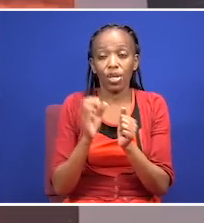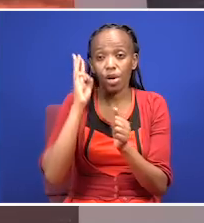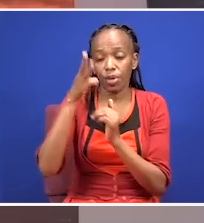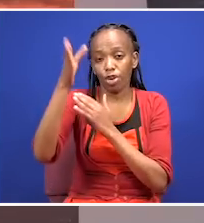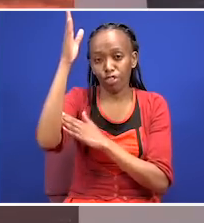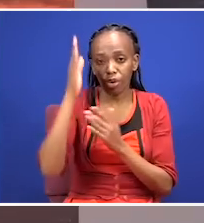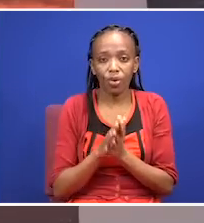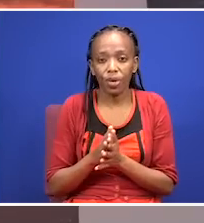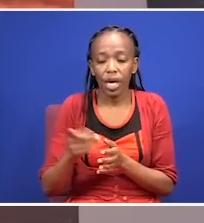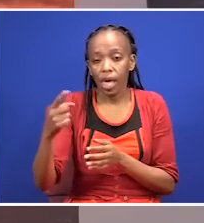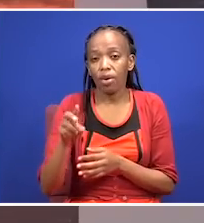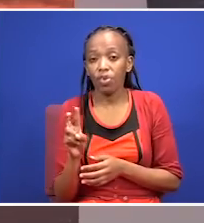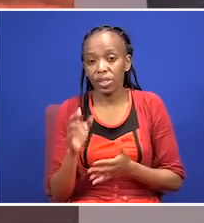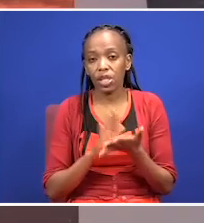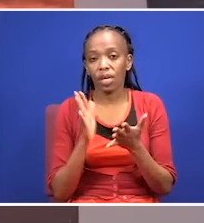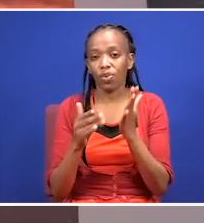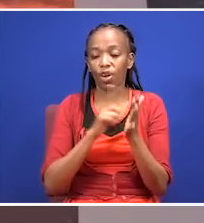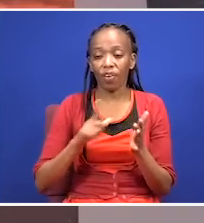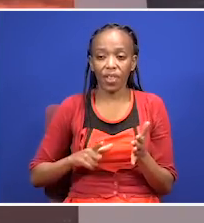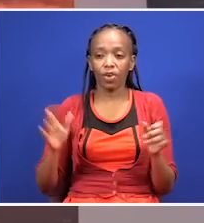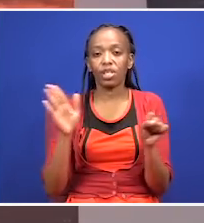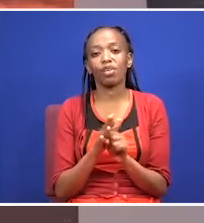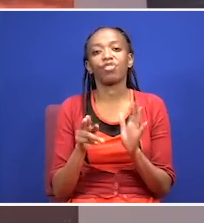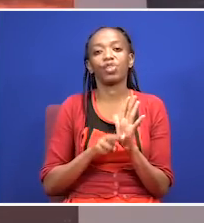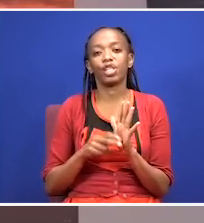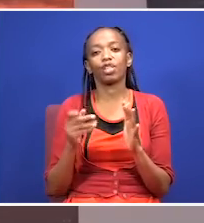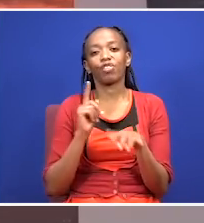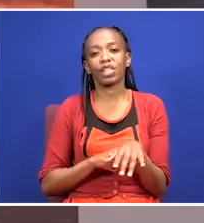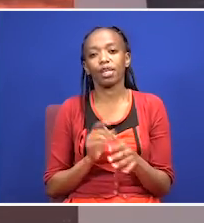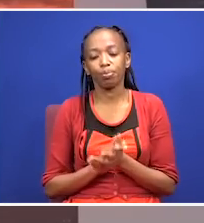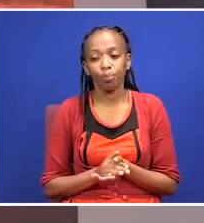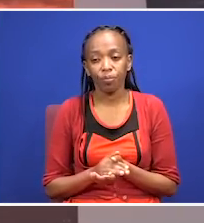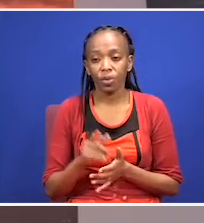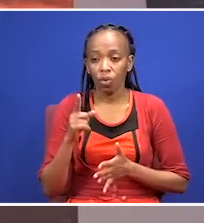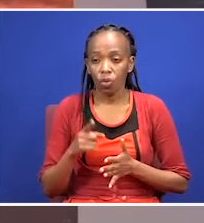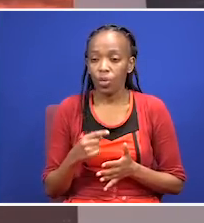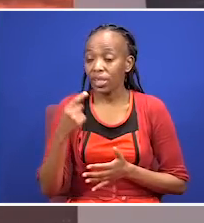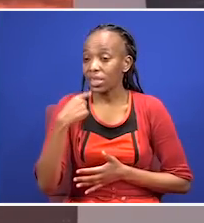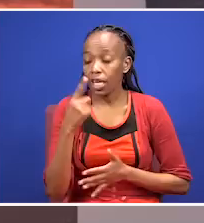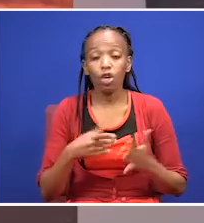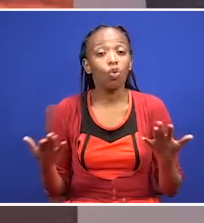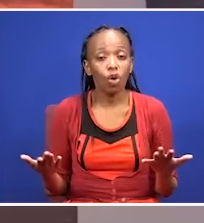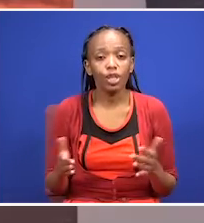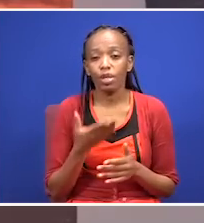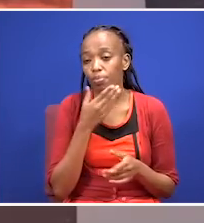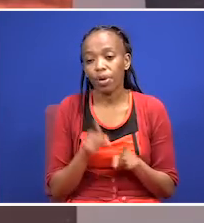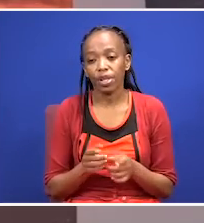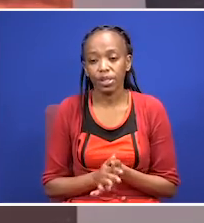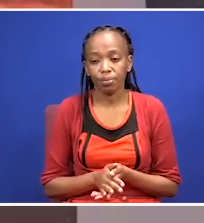will and we will see the glory of the lord in the fullness of time what have we been saying brethren